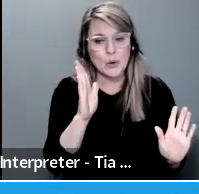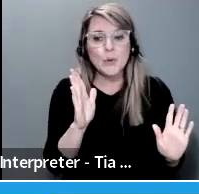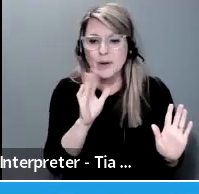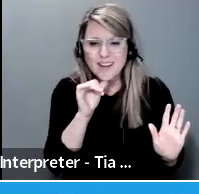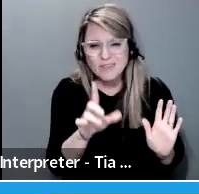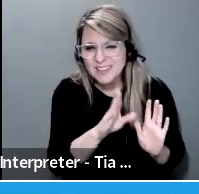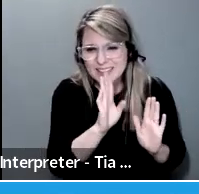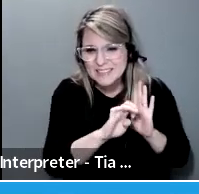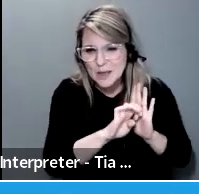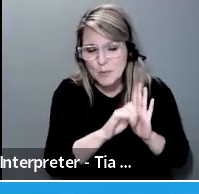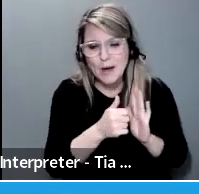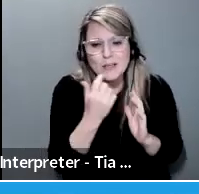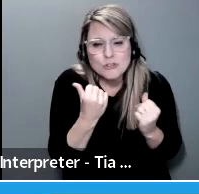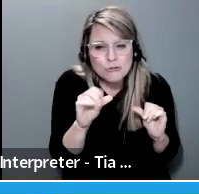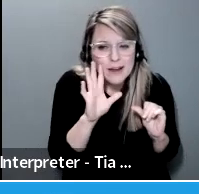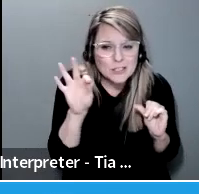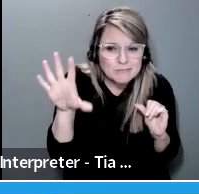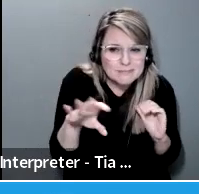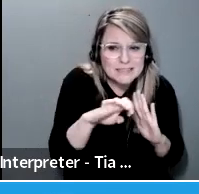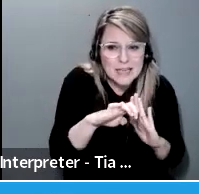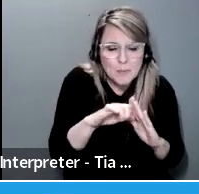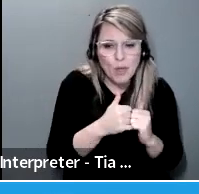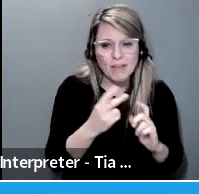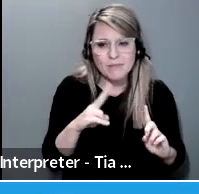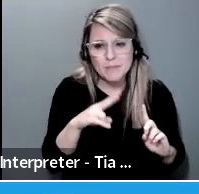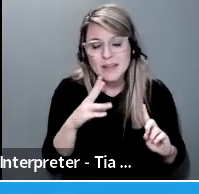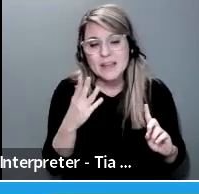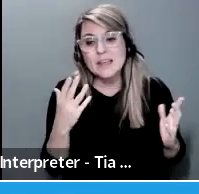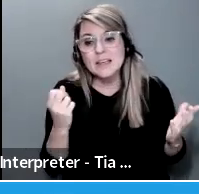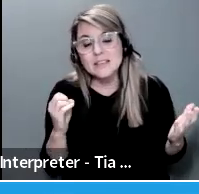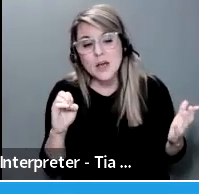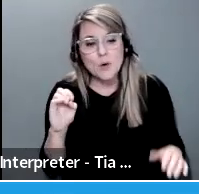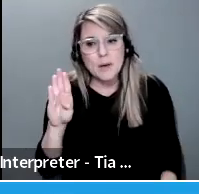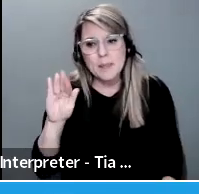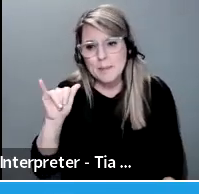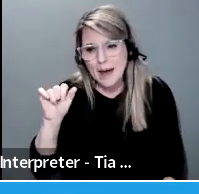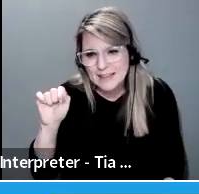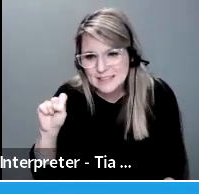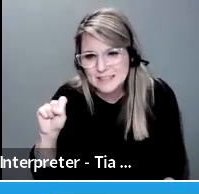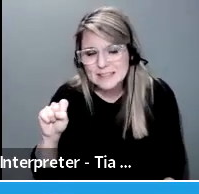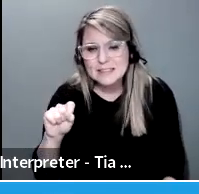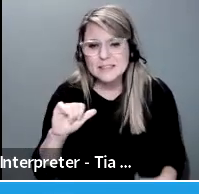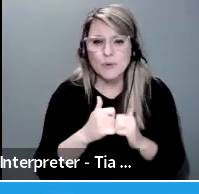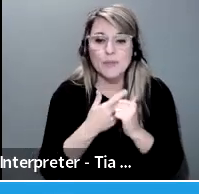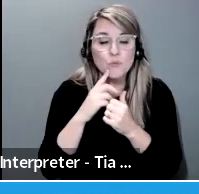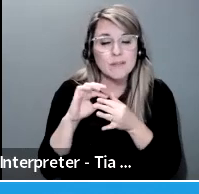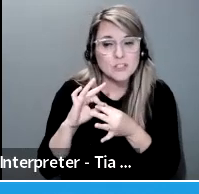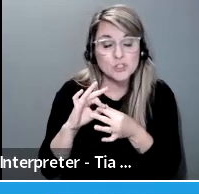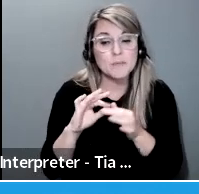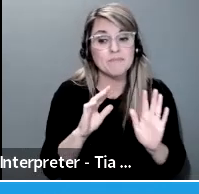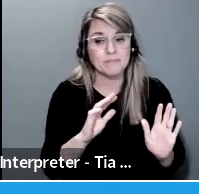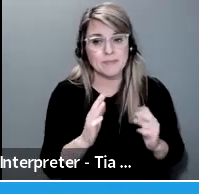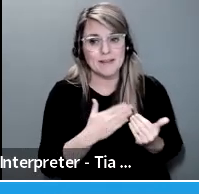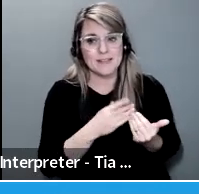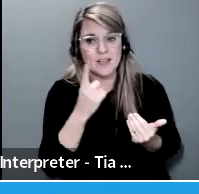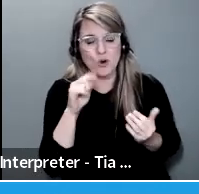over examples, I always like to try to squeeze in the example, because this one really changes the way people think about relationships. I think it's easy for